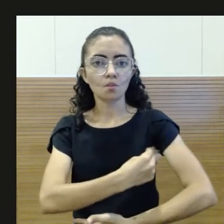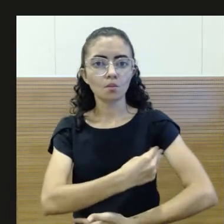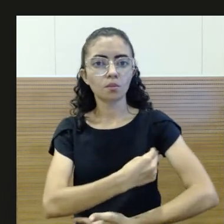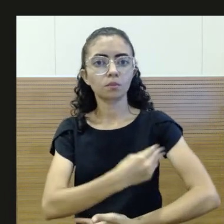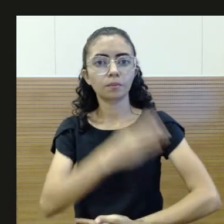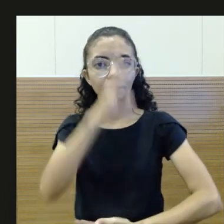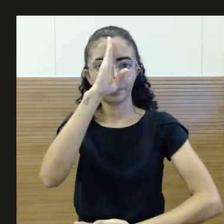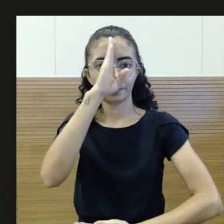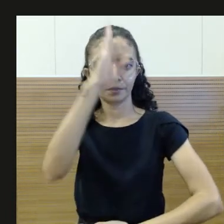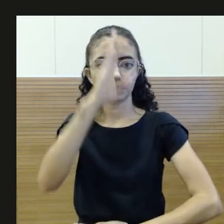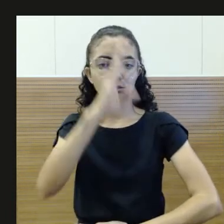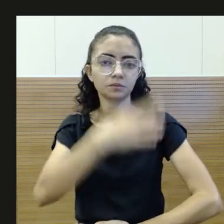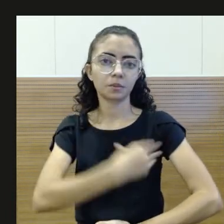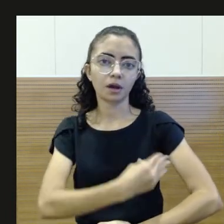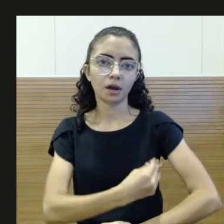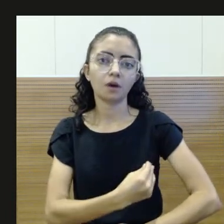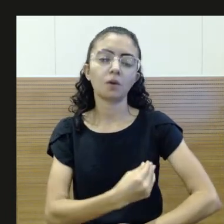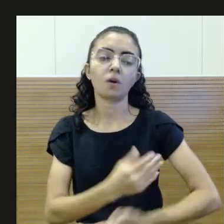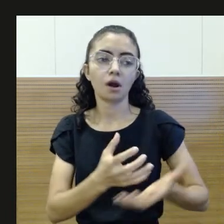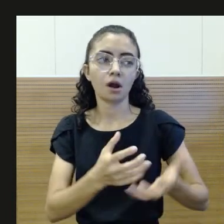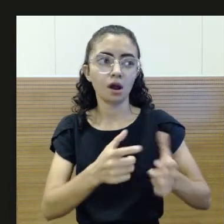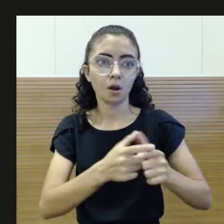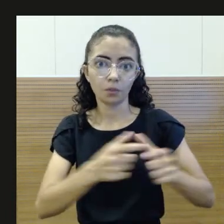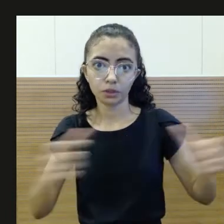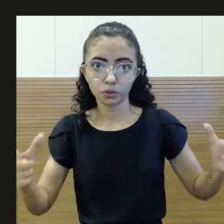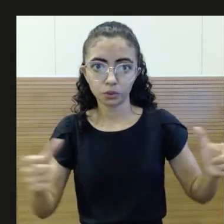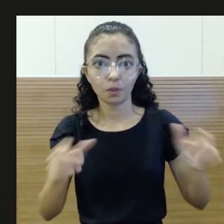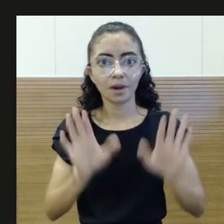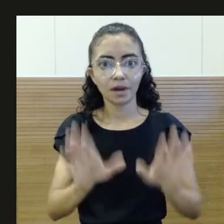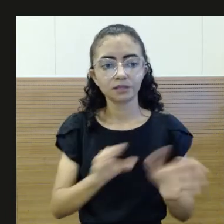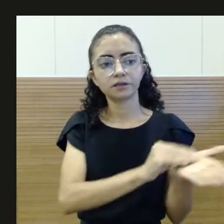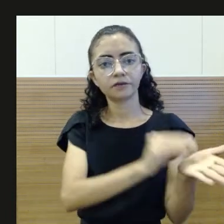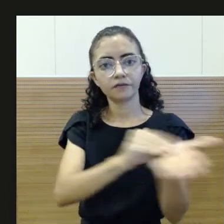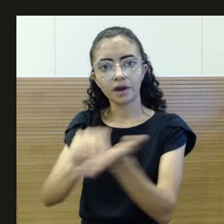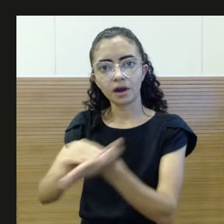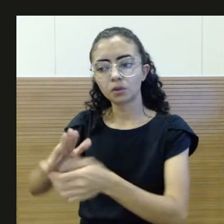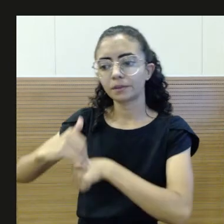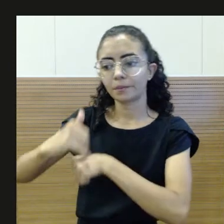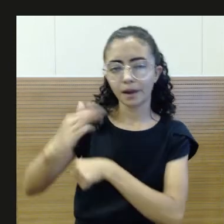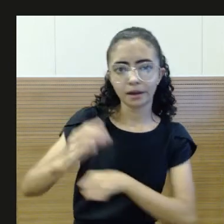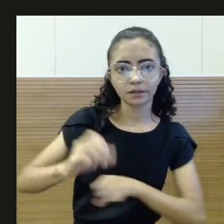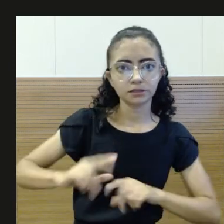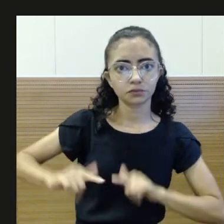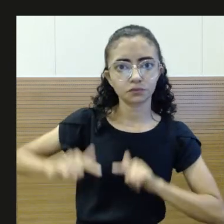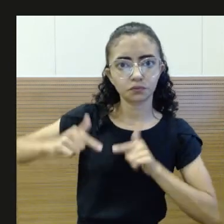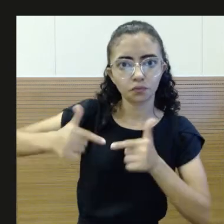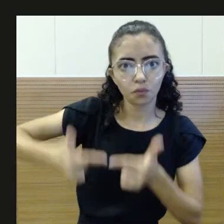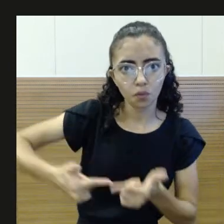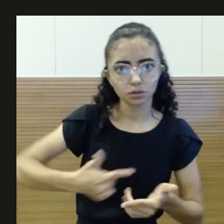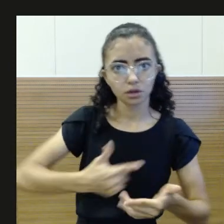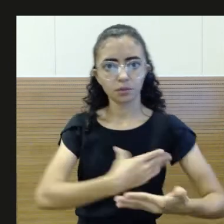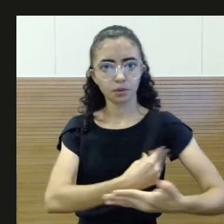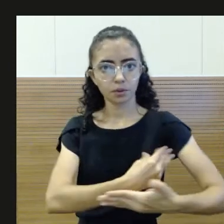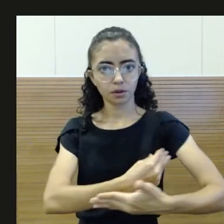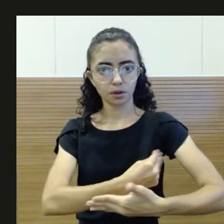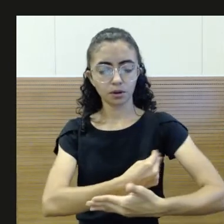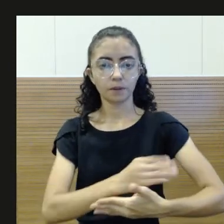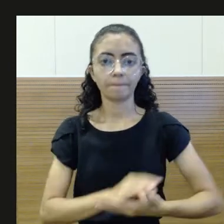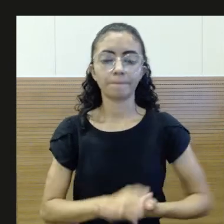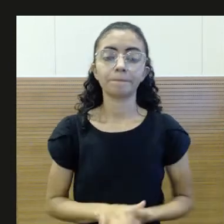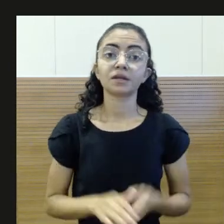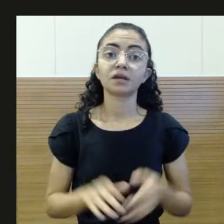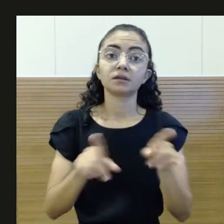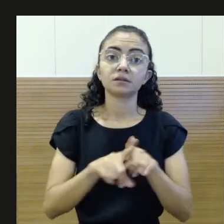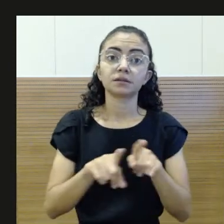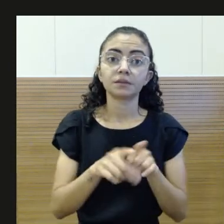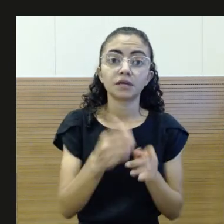on that sense. And here we have examples that we work a lot with the population to try and demystify what healthy